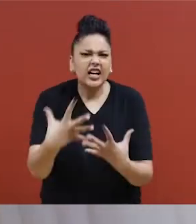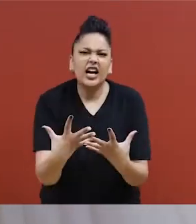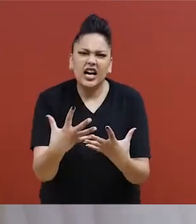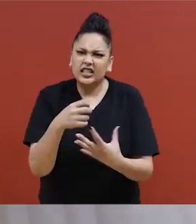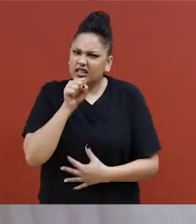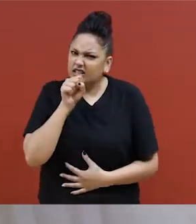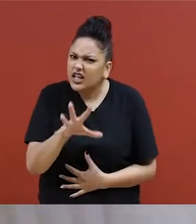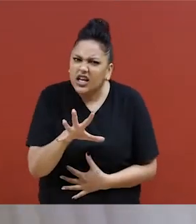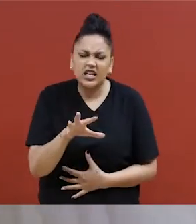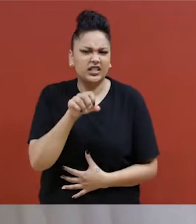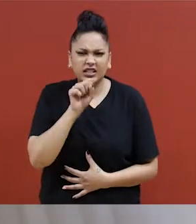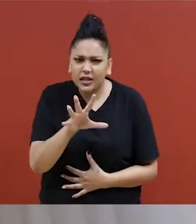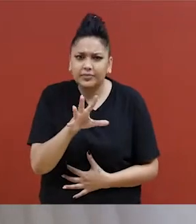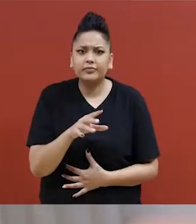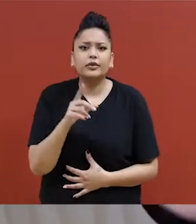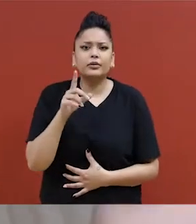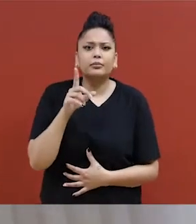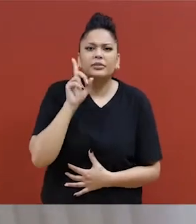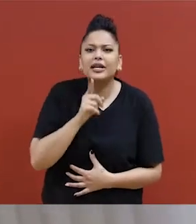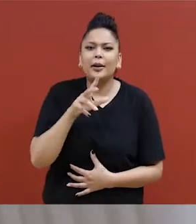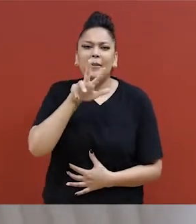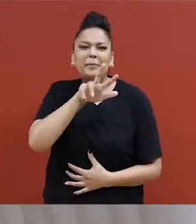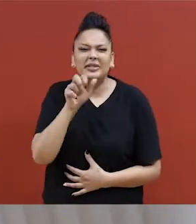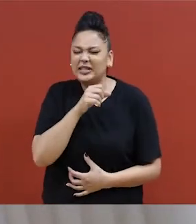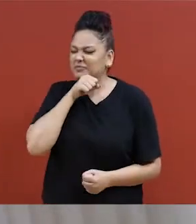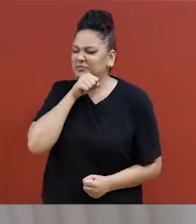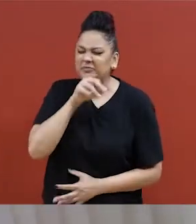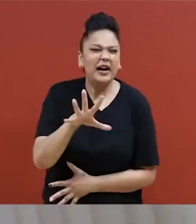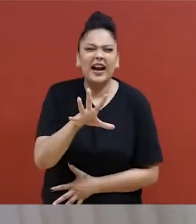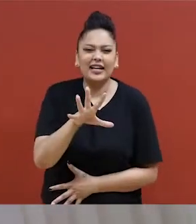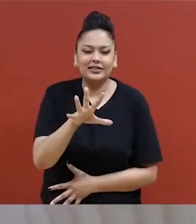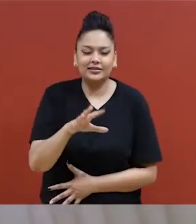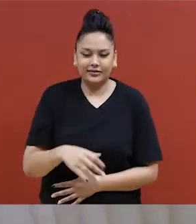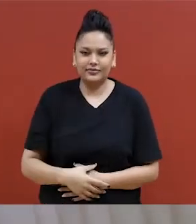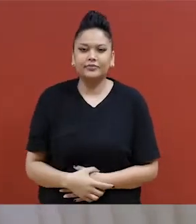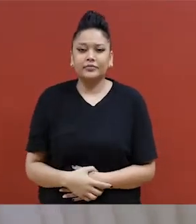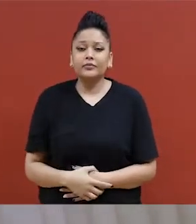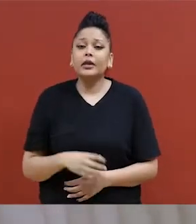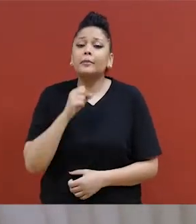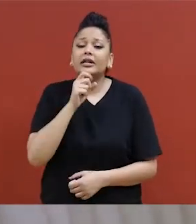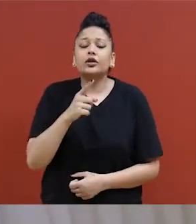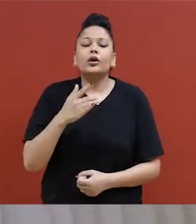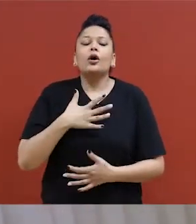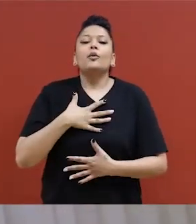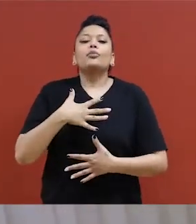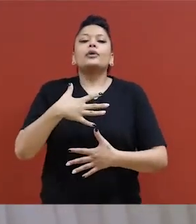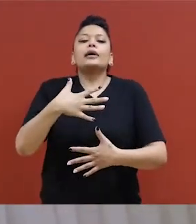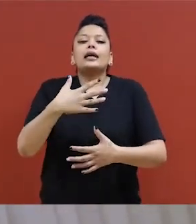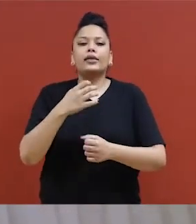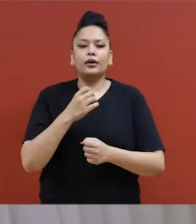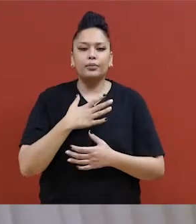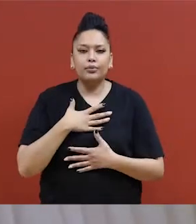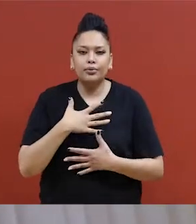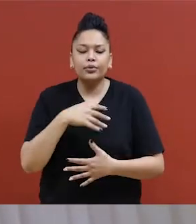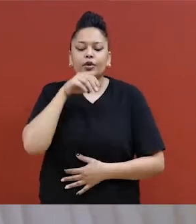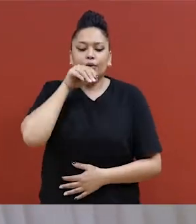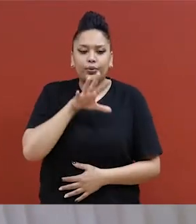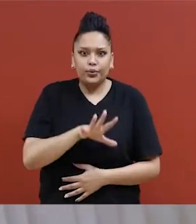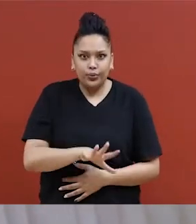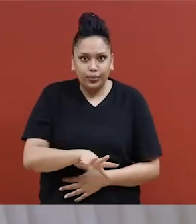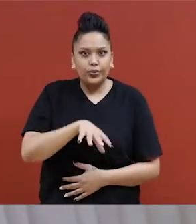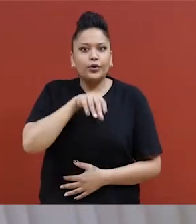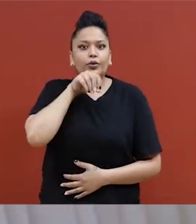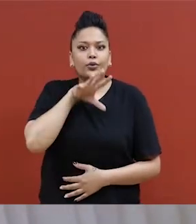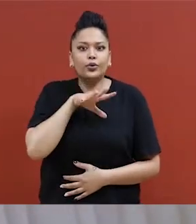out as if you're saying pizza. That's in order to get that diaphragm, the lower part of our